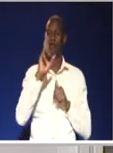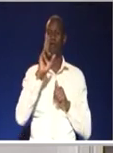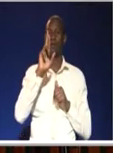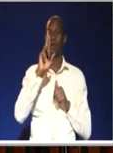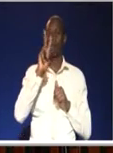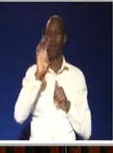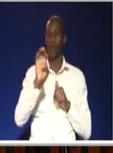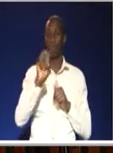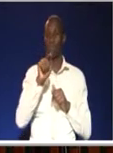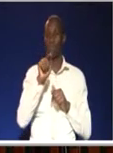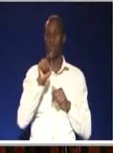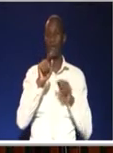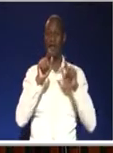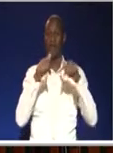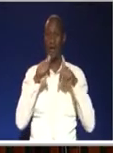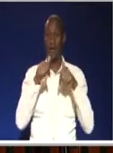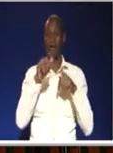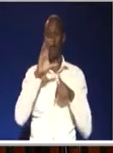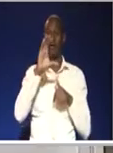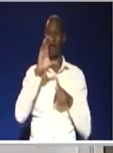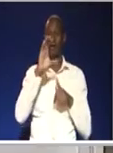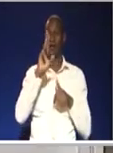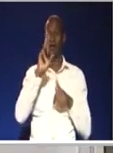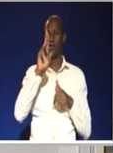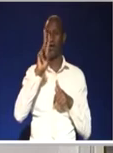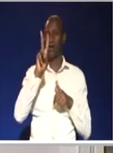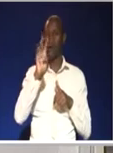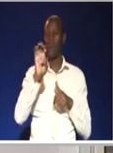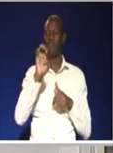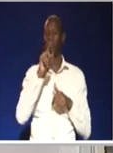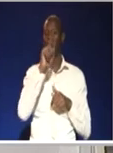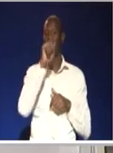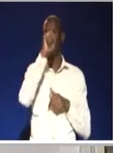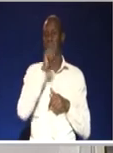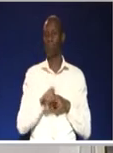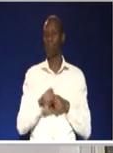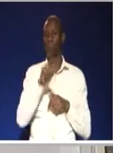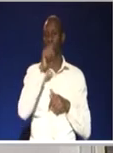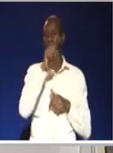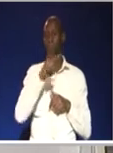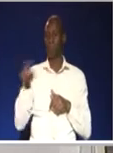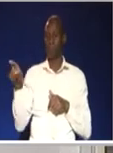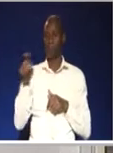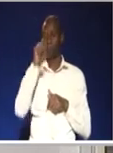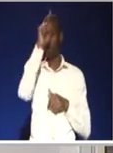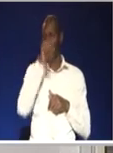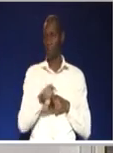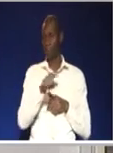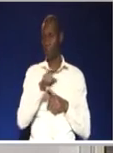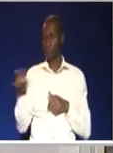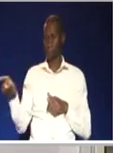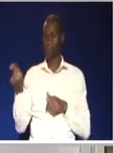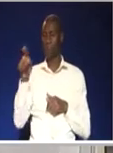A demand curve is a graphical representation